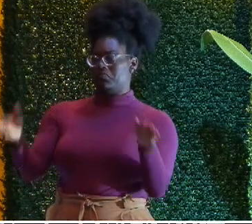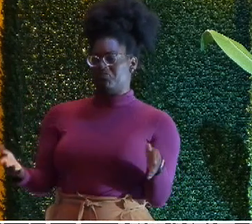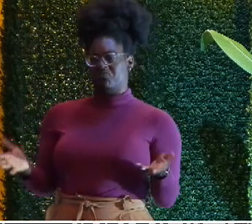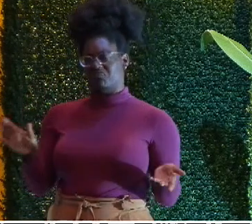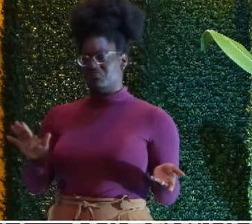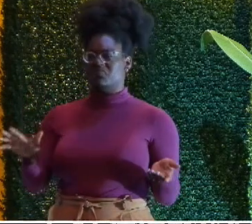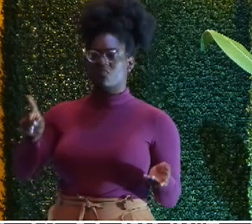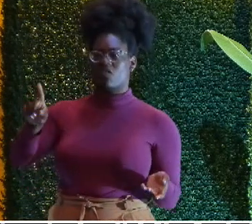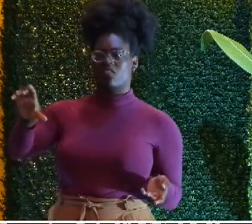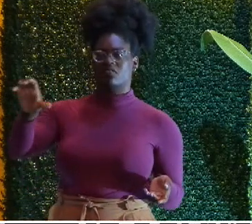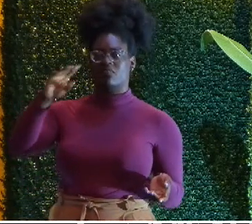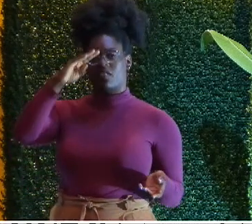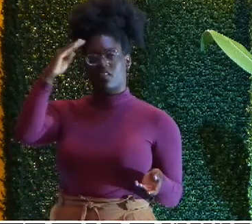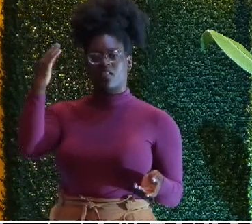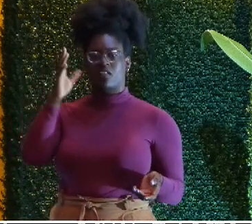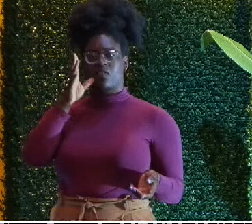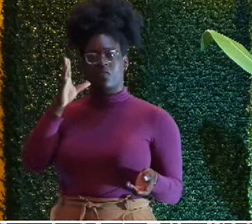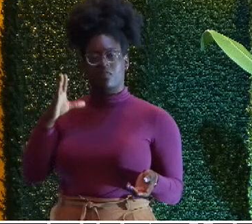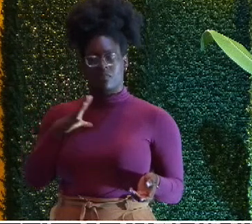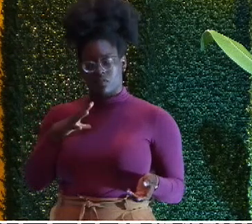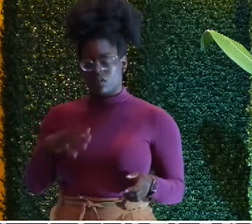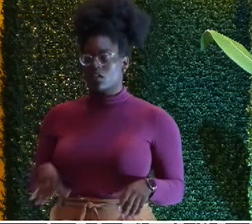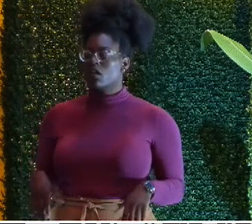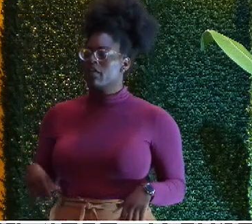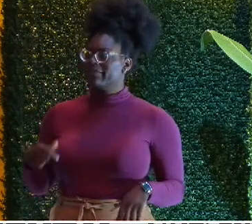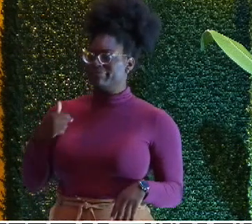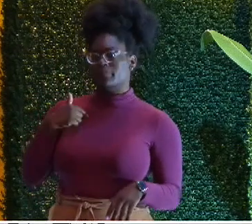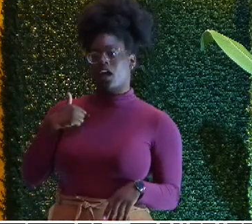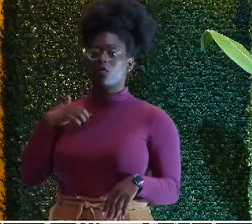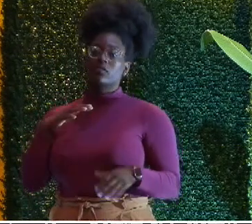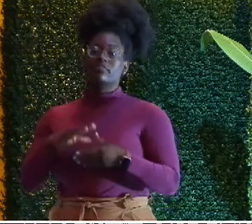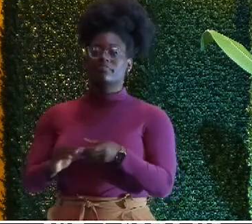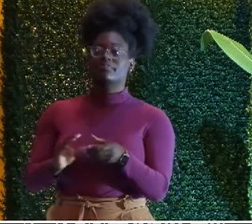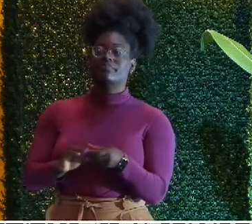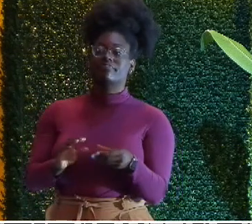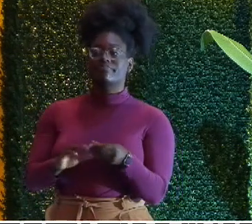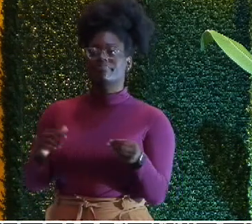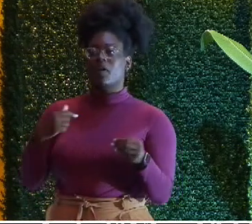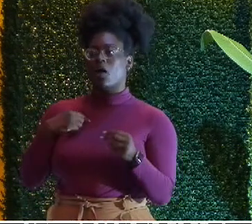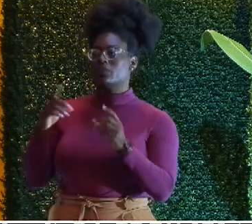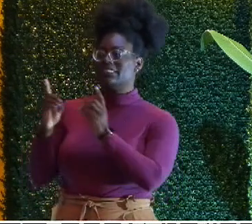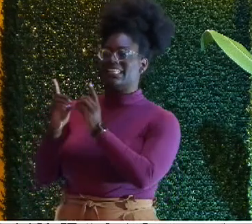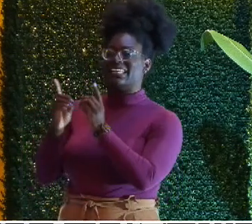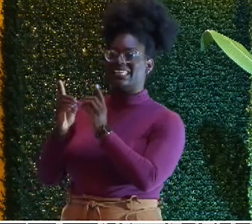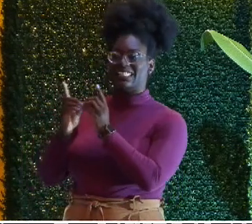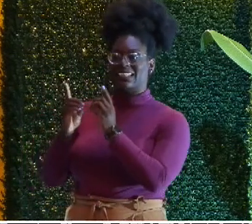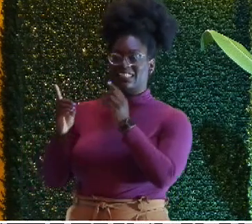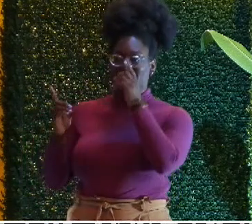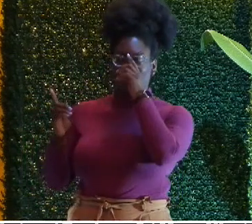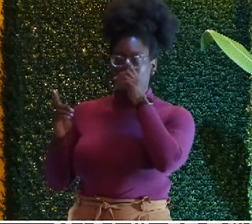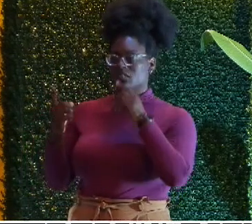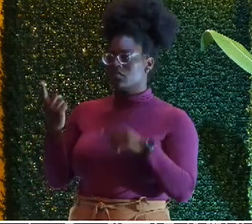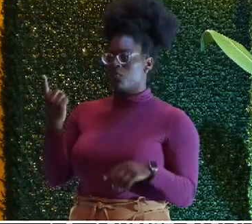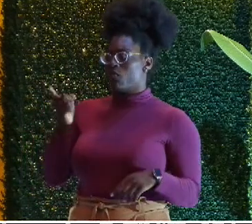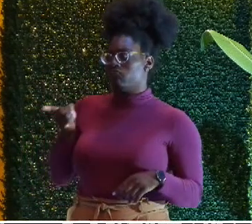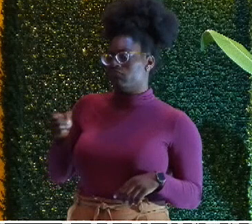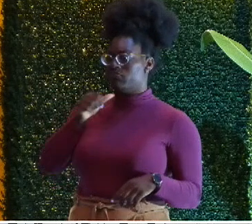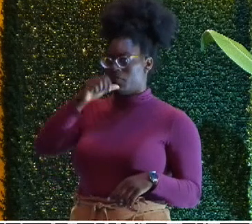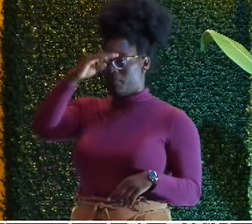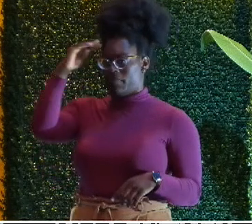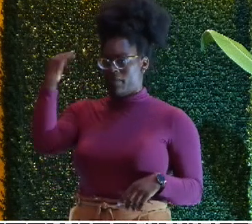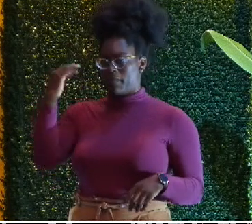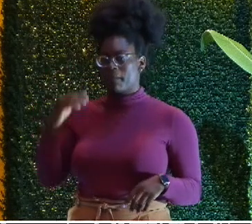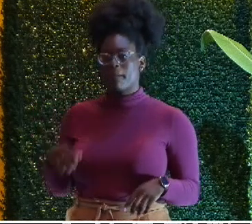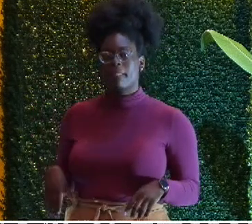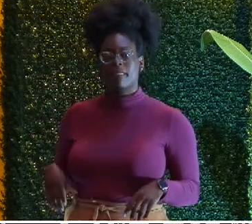being in an interracial relationship and talked about, like, the only time I'm like cool with it is when you're able to be your